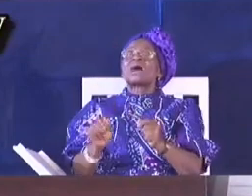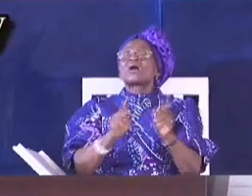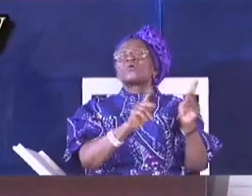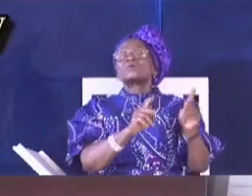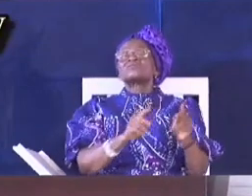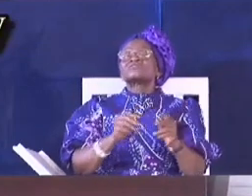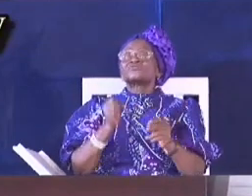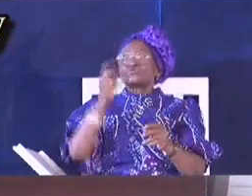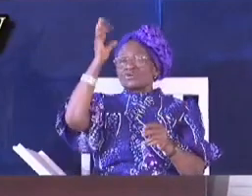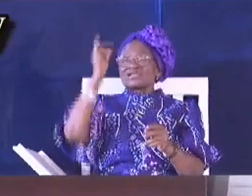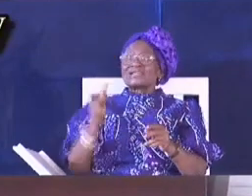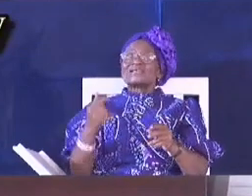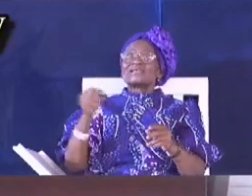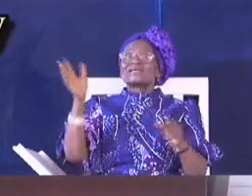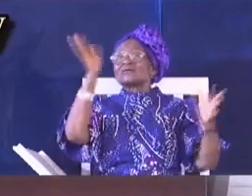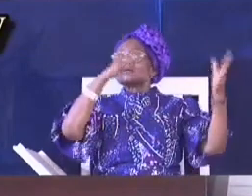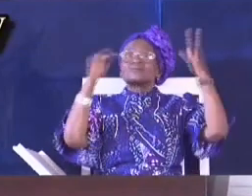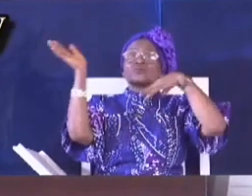blew.